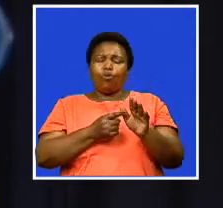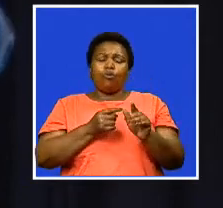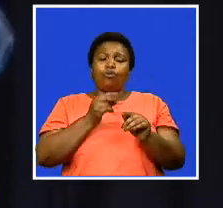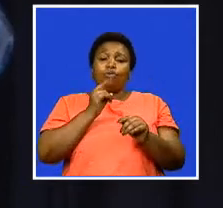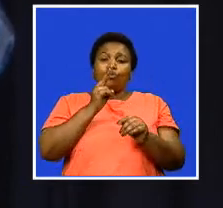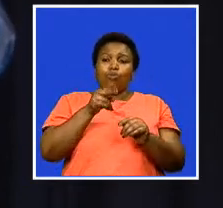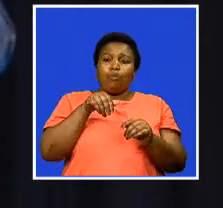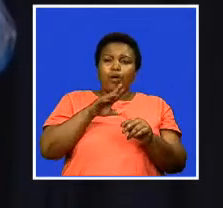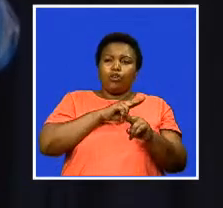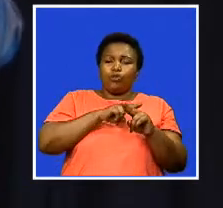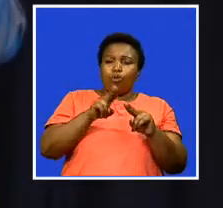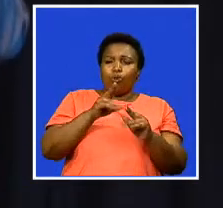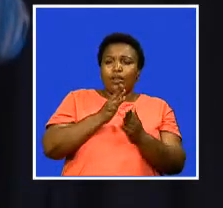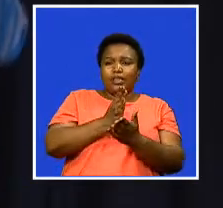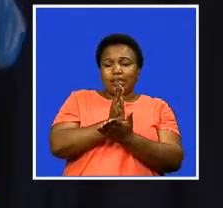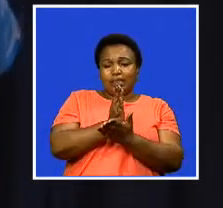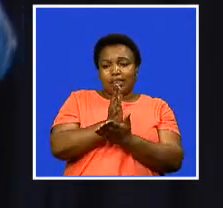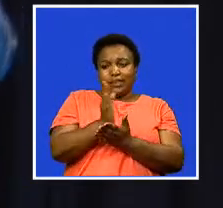kufuneka ukuthi